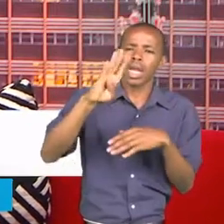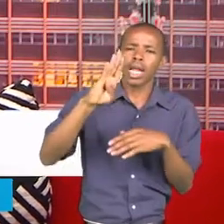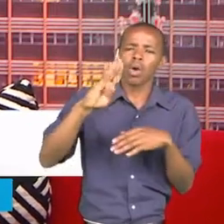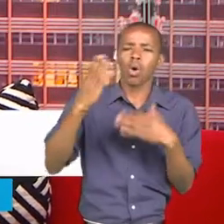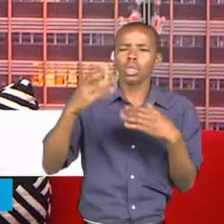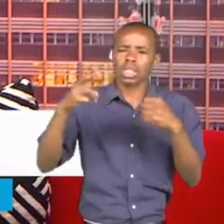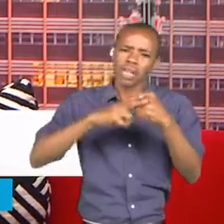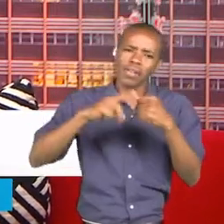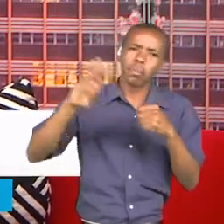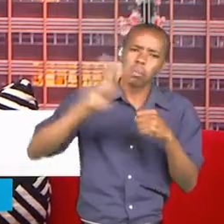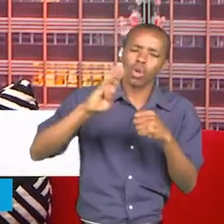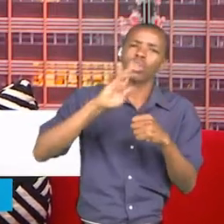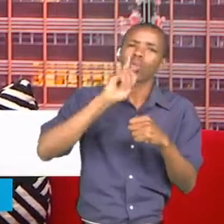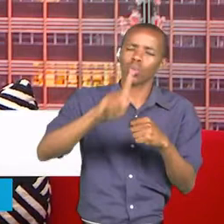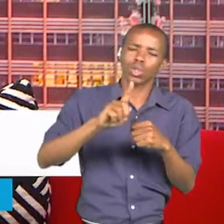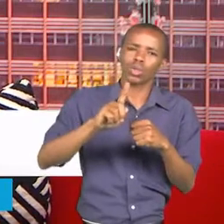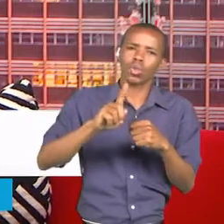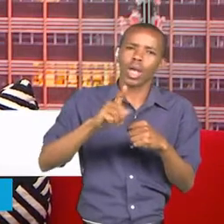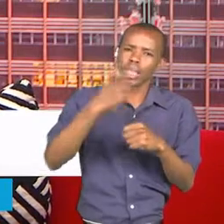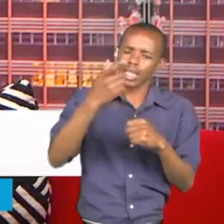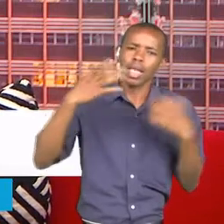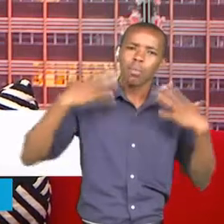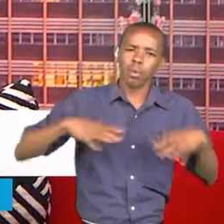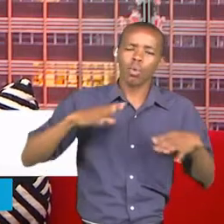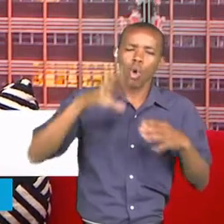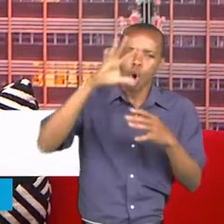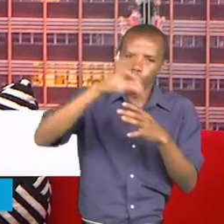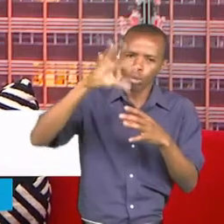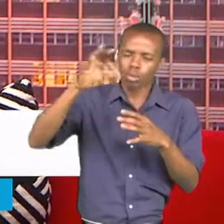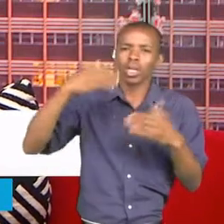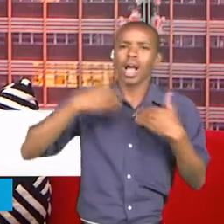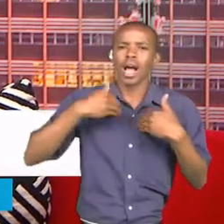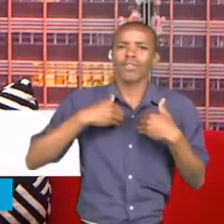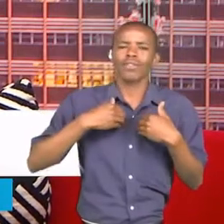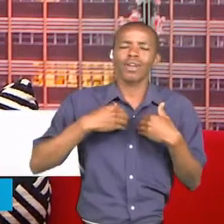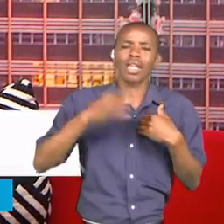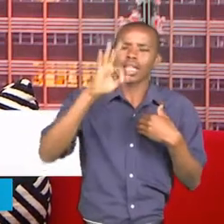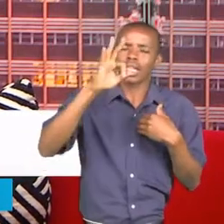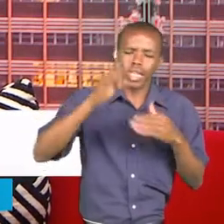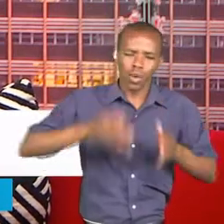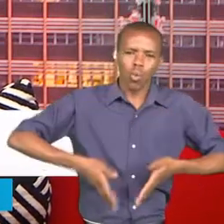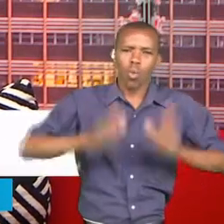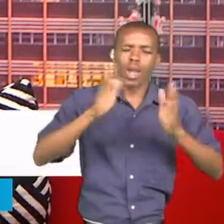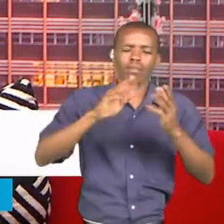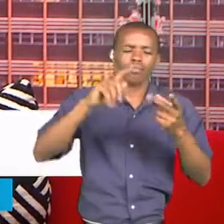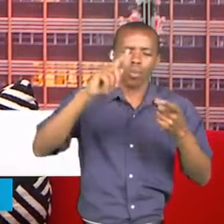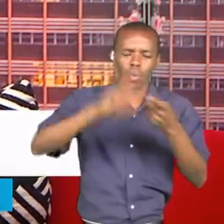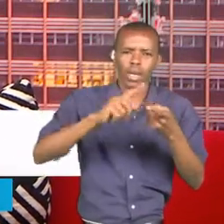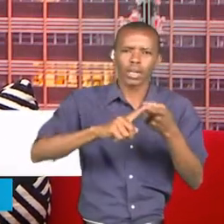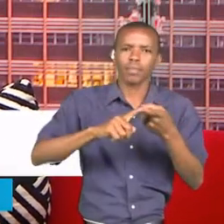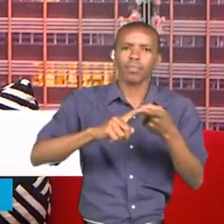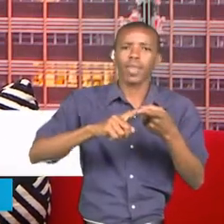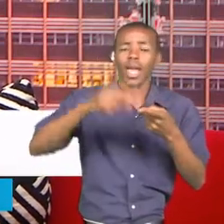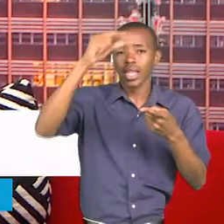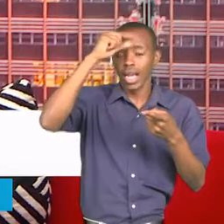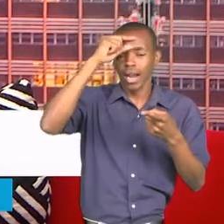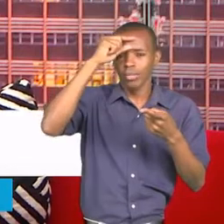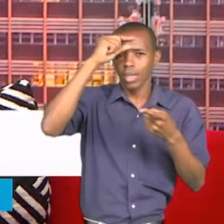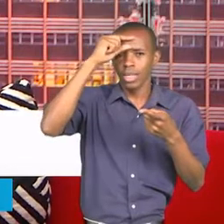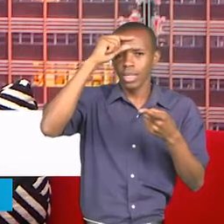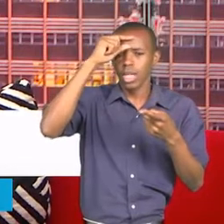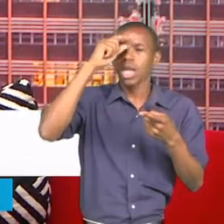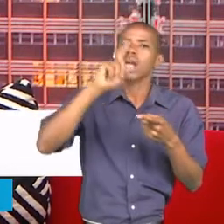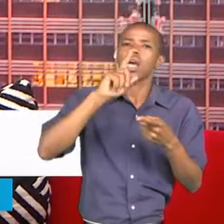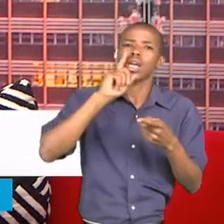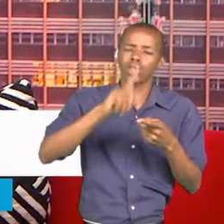to make sure these guys have options? And and there are three main solutions. Solution number one, as far as government is concerned, is